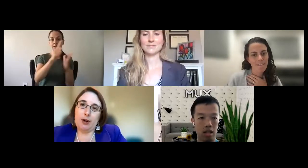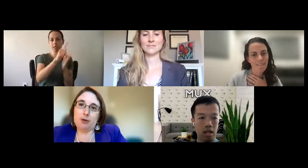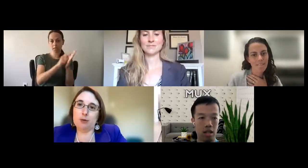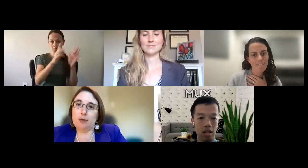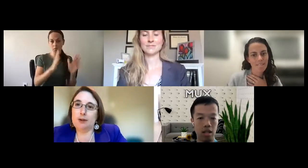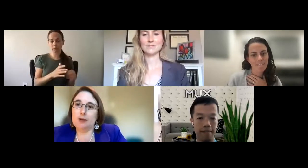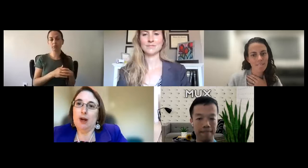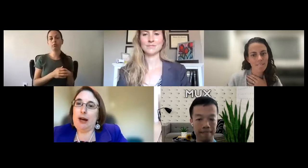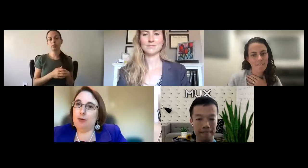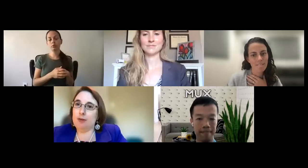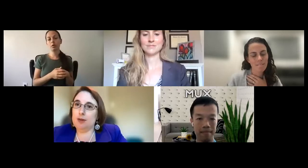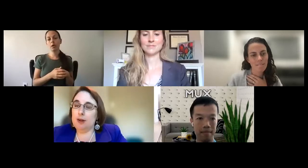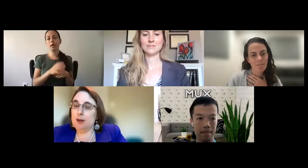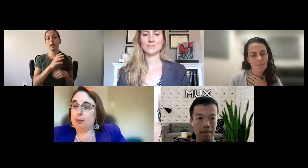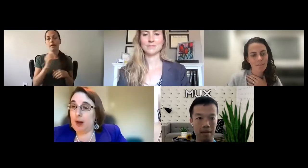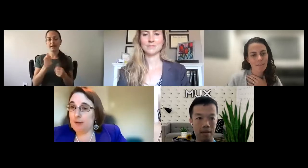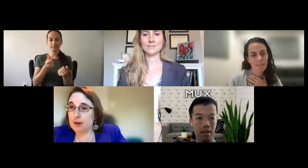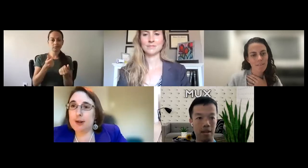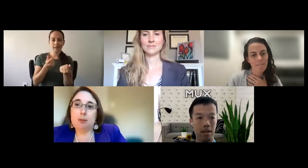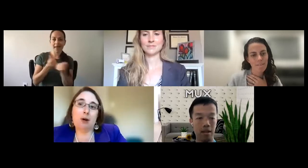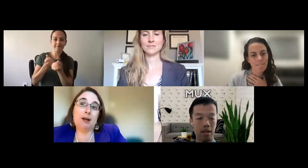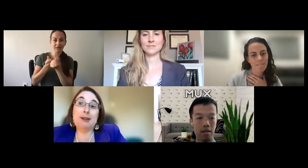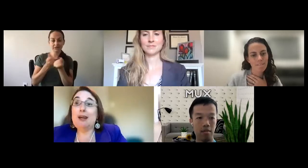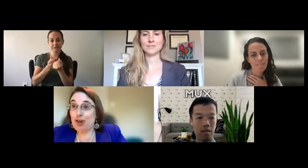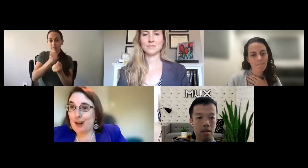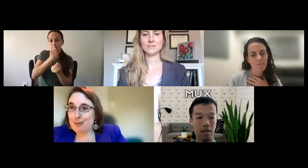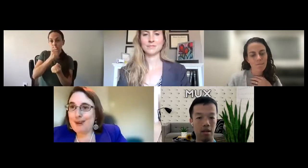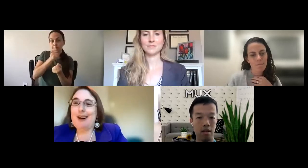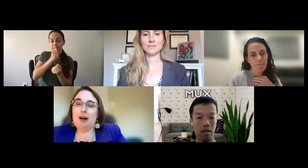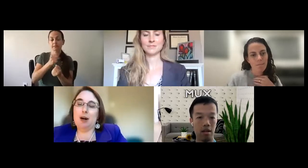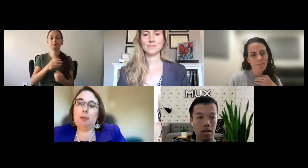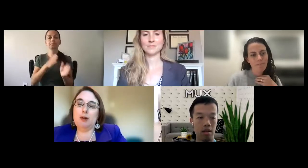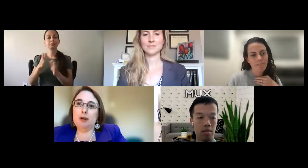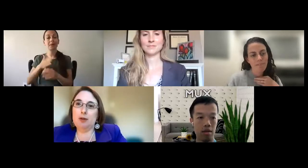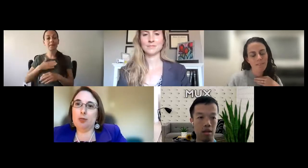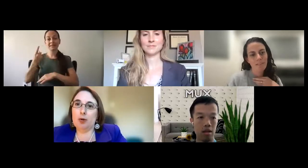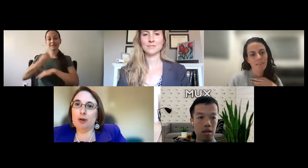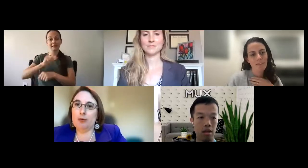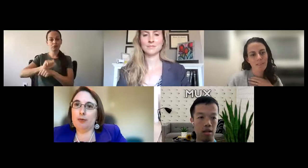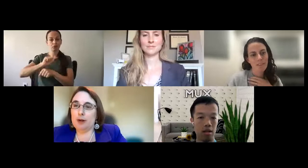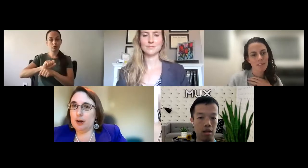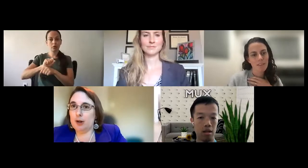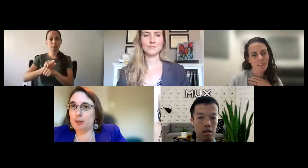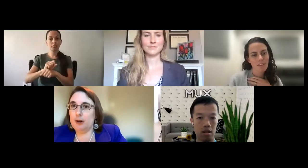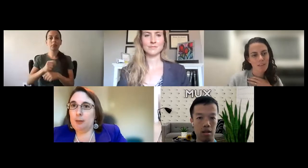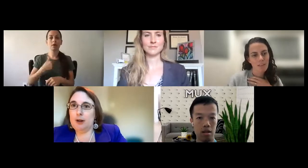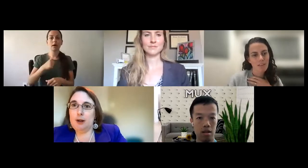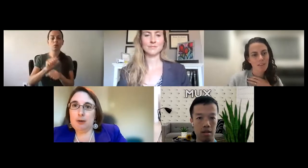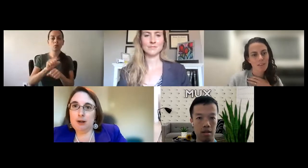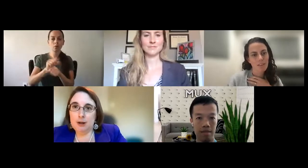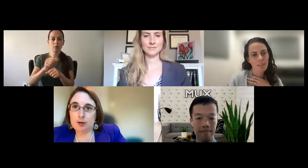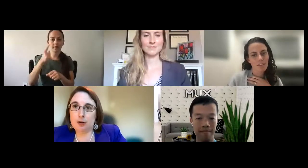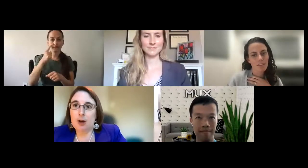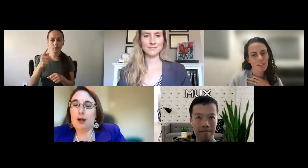I provide civil rights advocacy privately. My day job is working for the federal government,